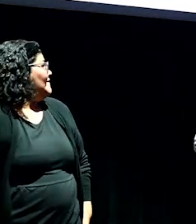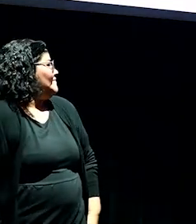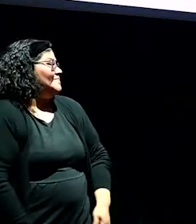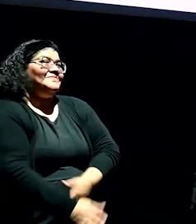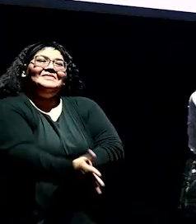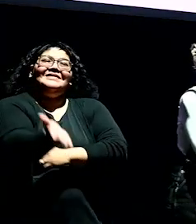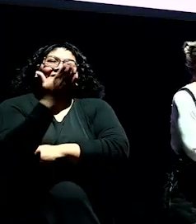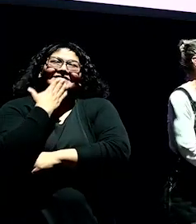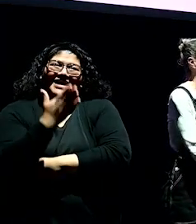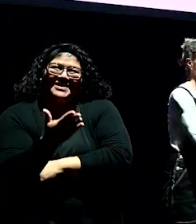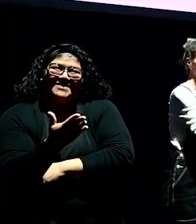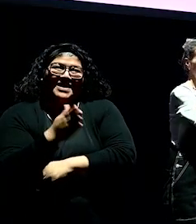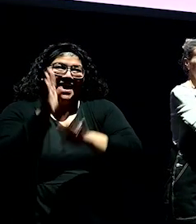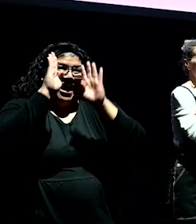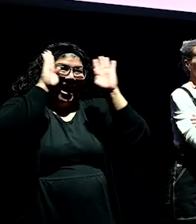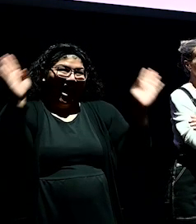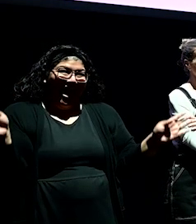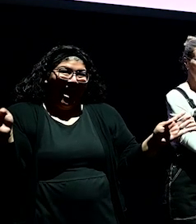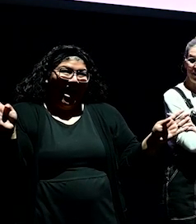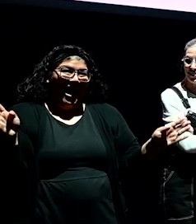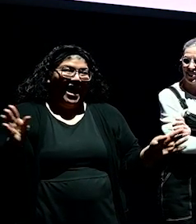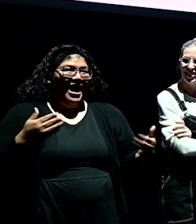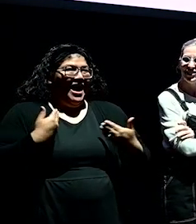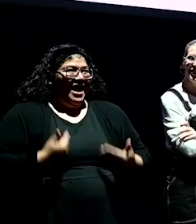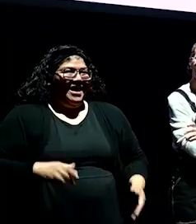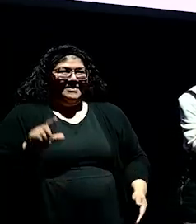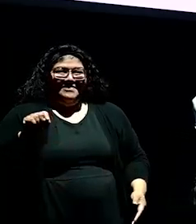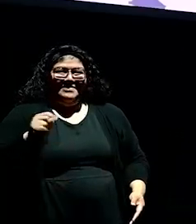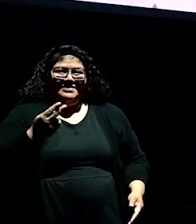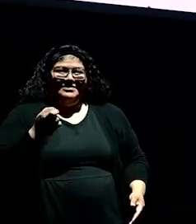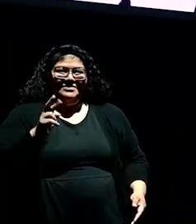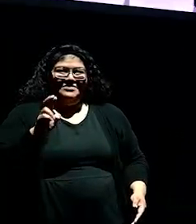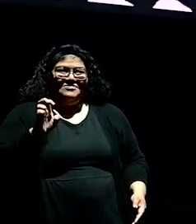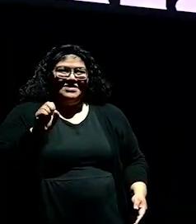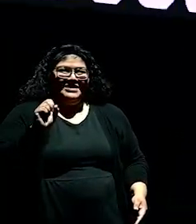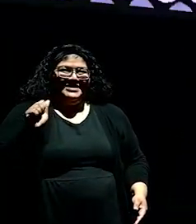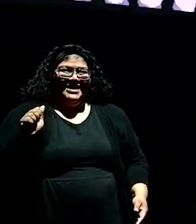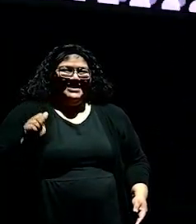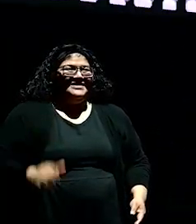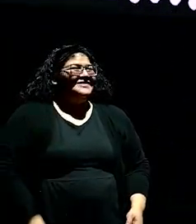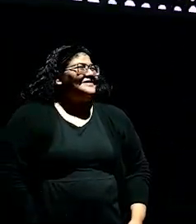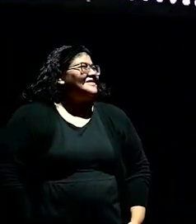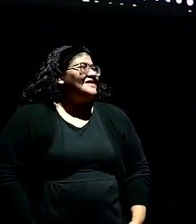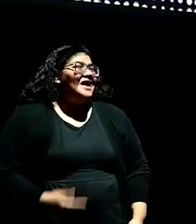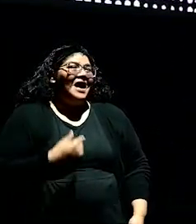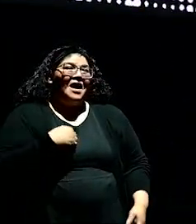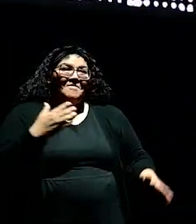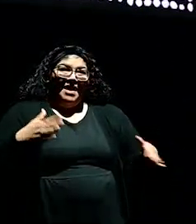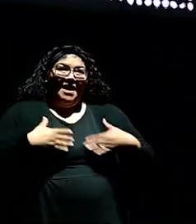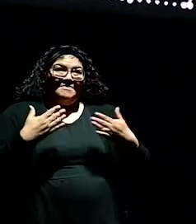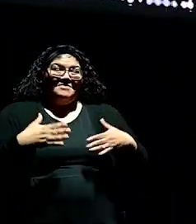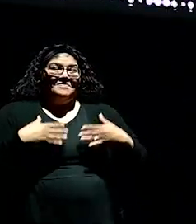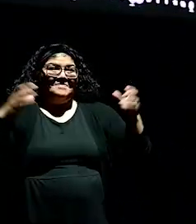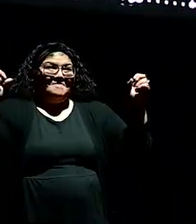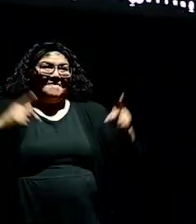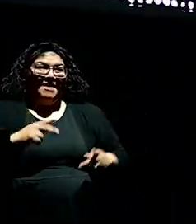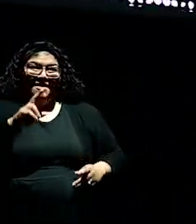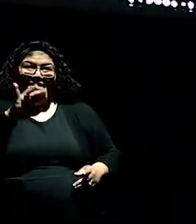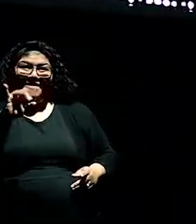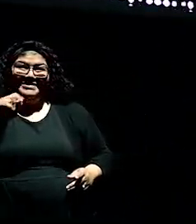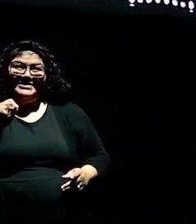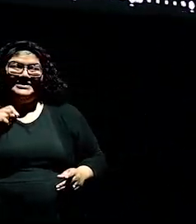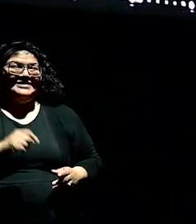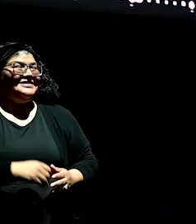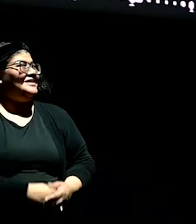Hi there, I'm Theresa, and it's really great to be back.